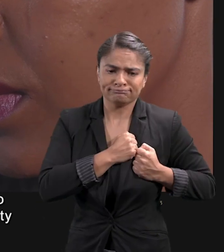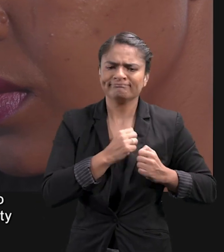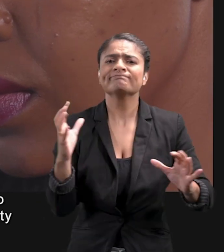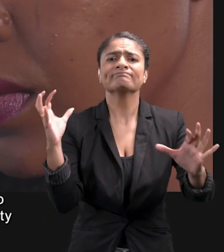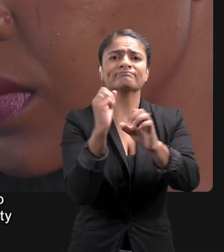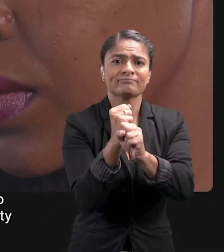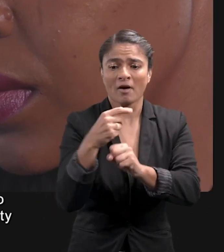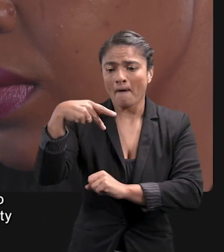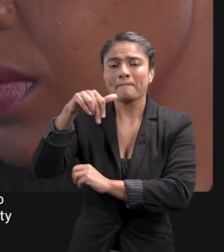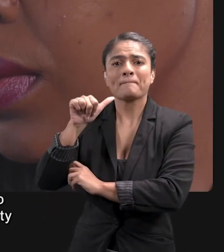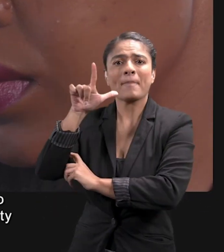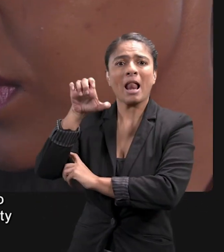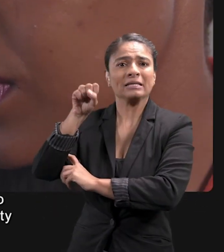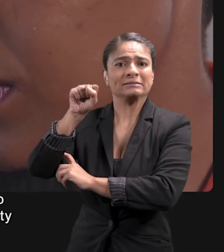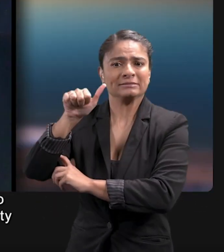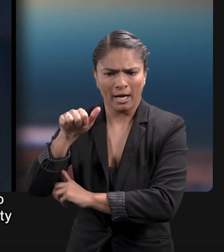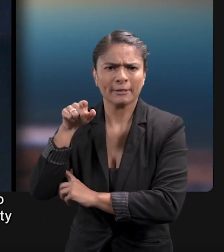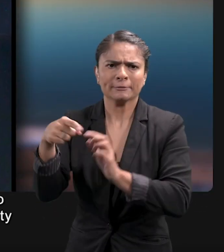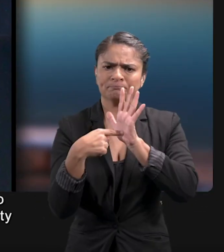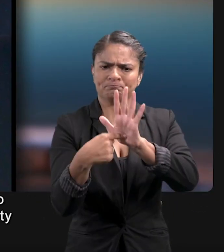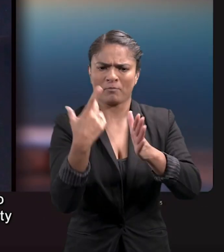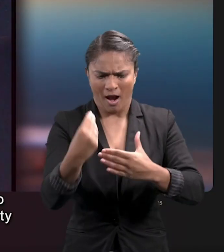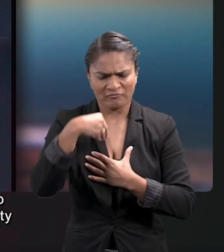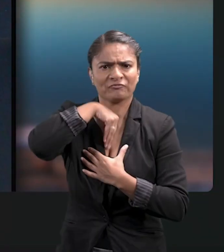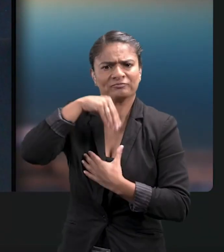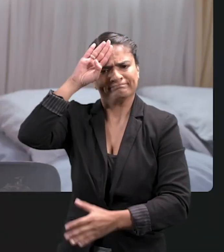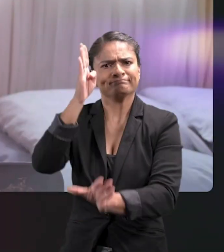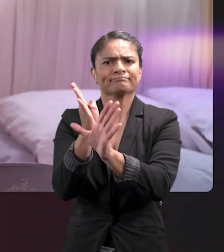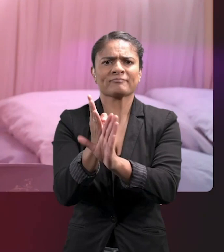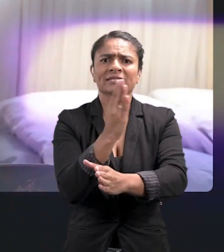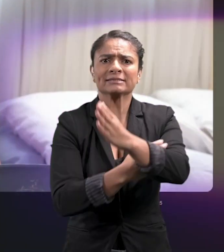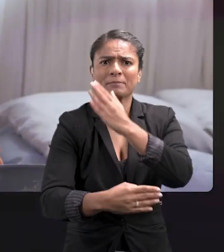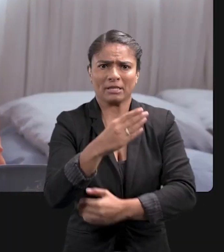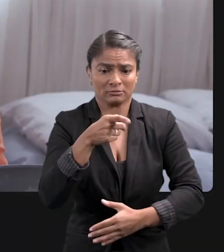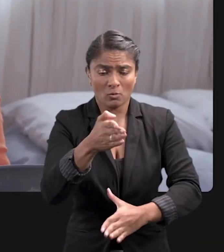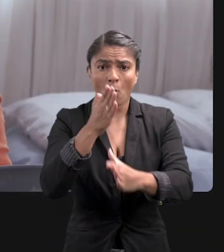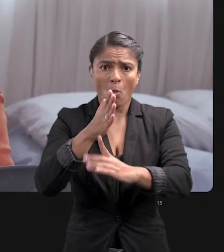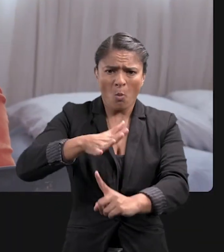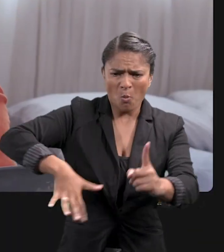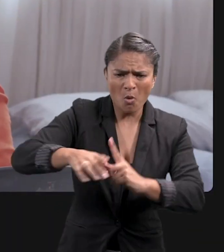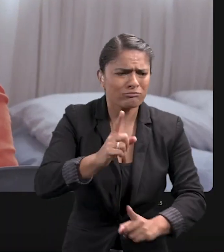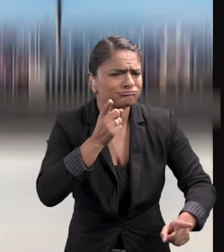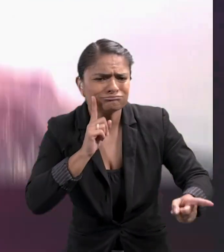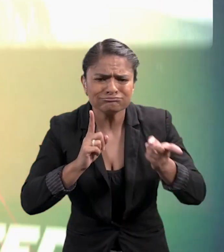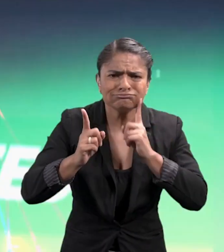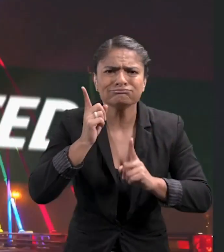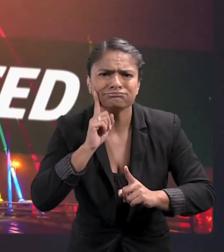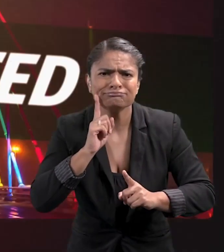we meet Palesa Matlala, who sheds light on her psychosocial disability, employment-related trials and tribulations.